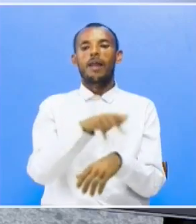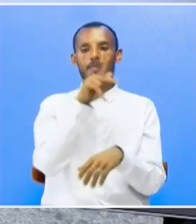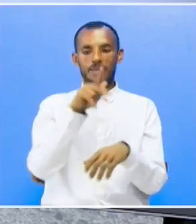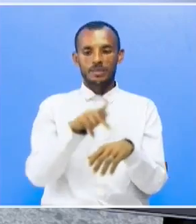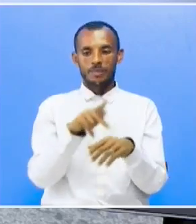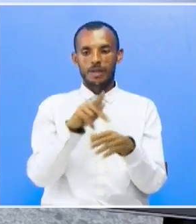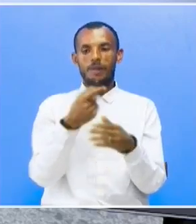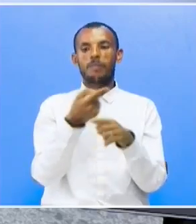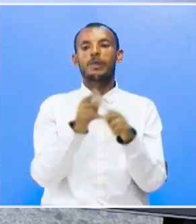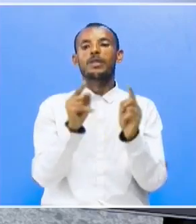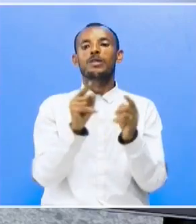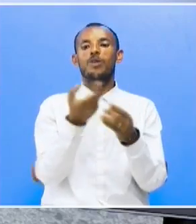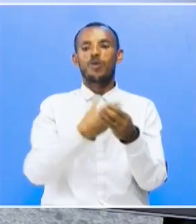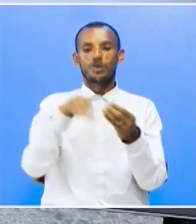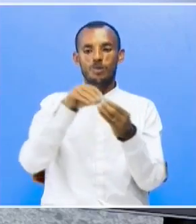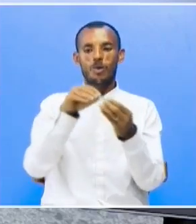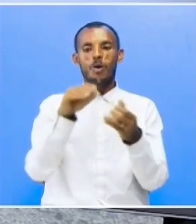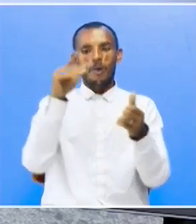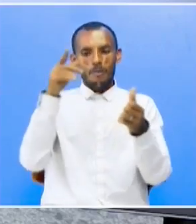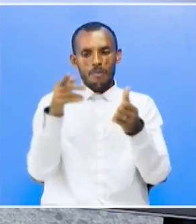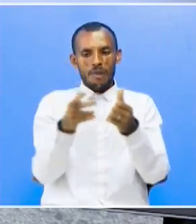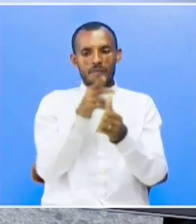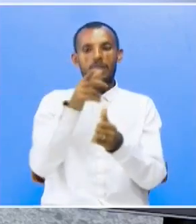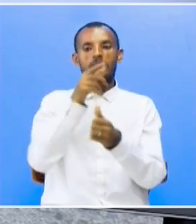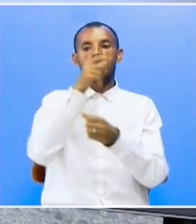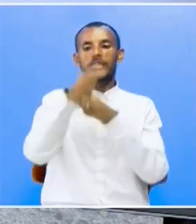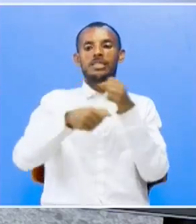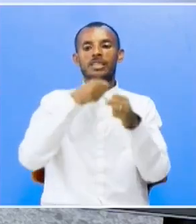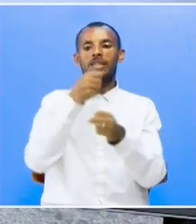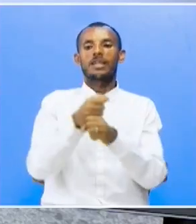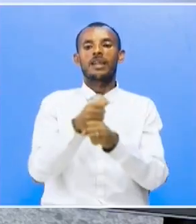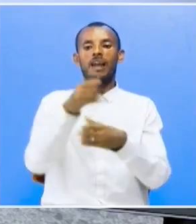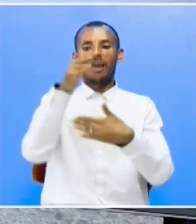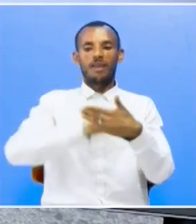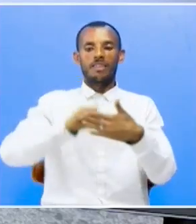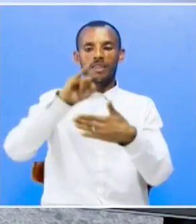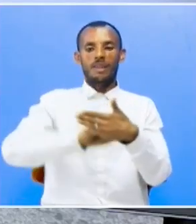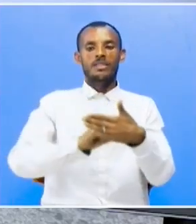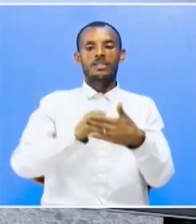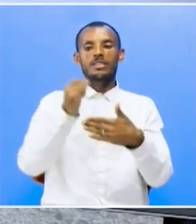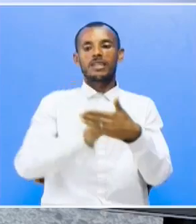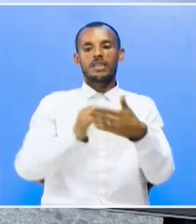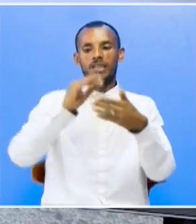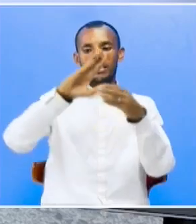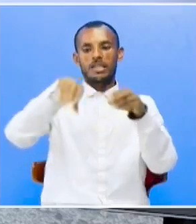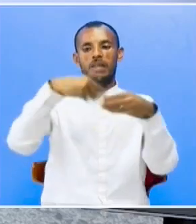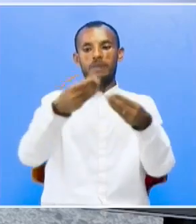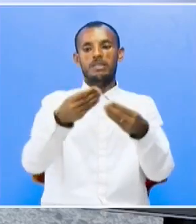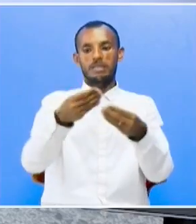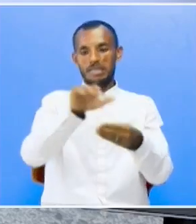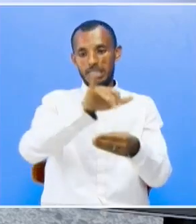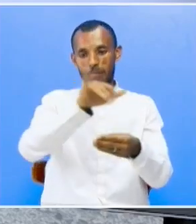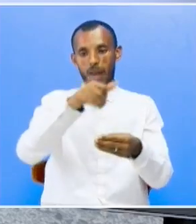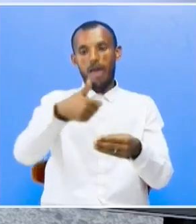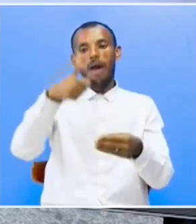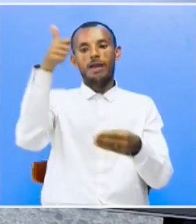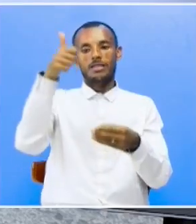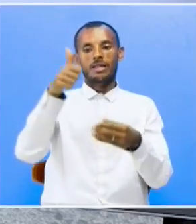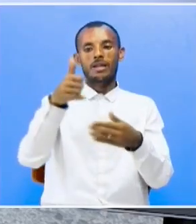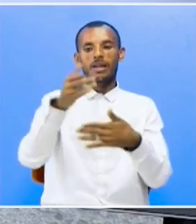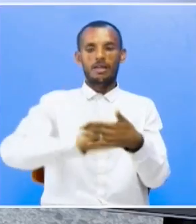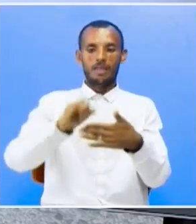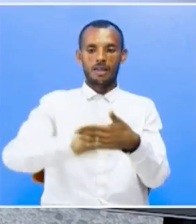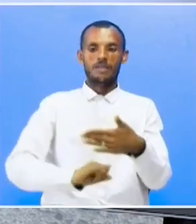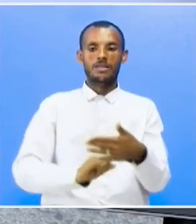also previous year's interest. The interest also gives you an interest in this case, in the case of compound